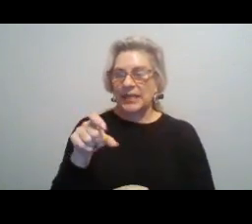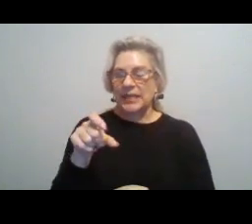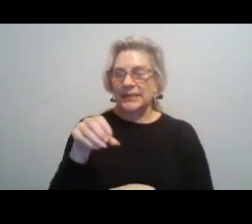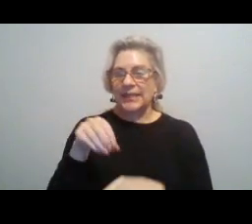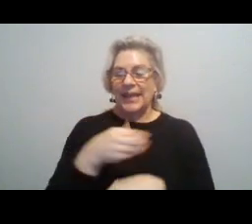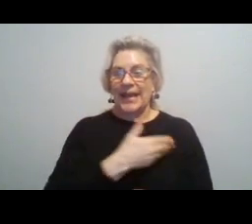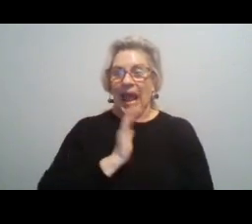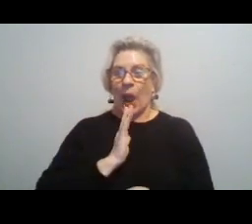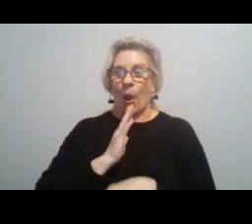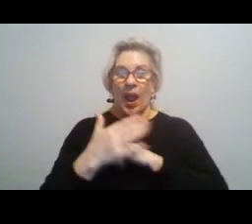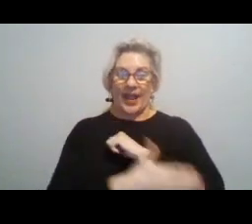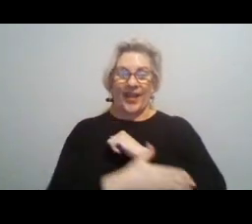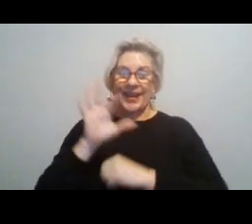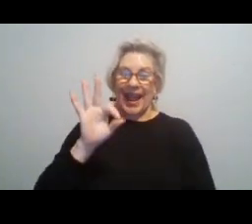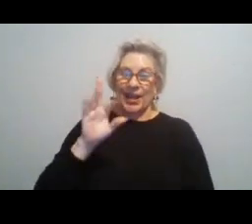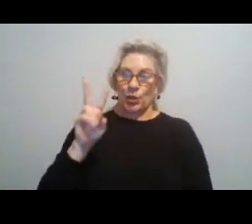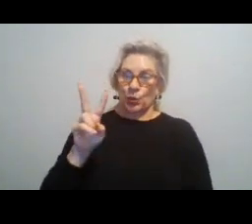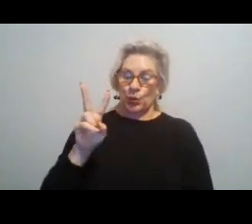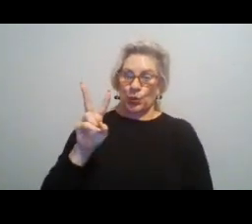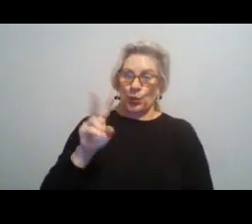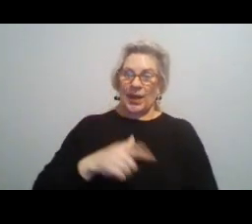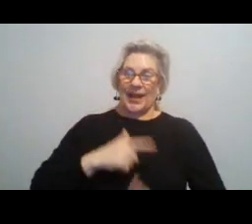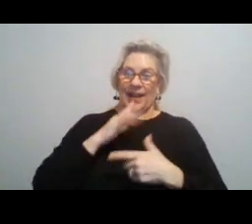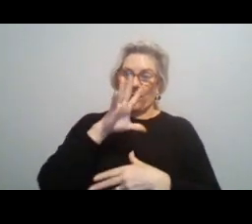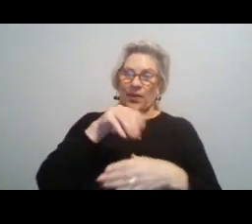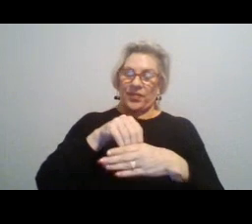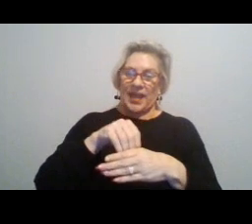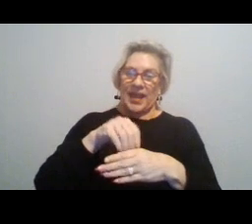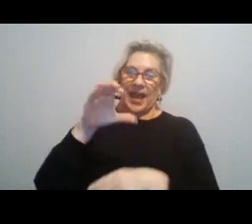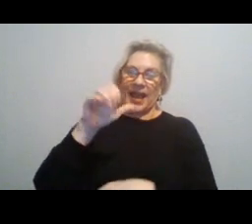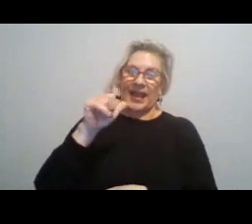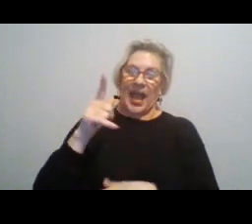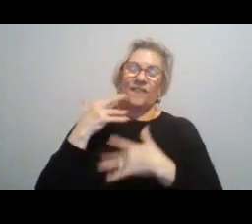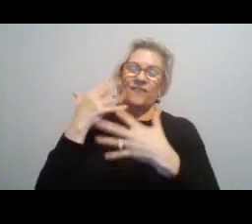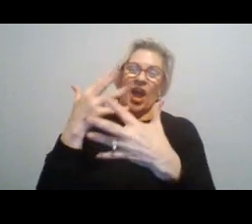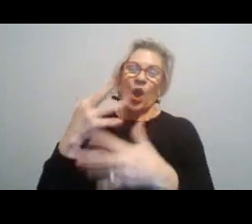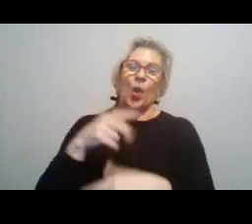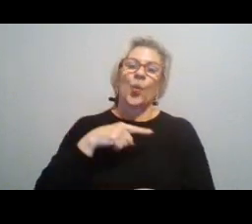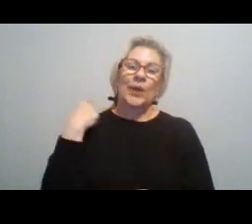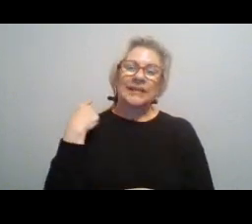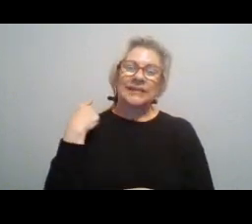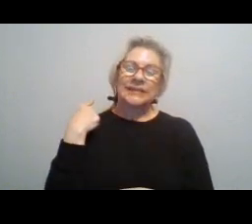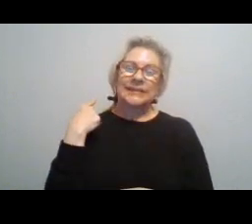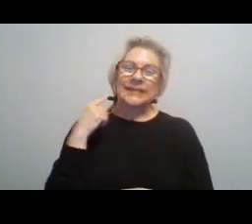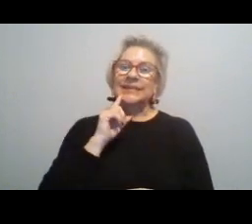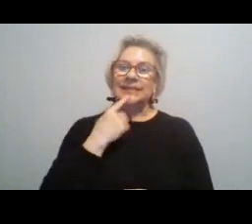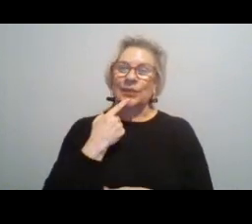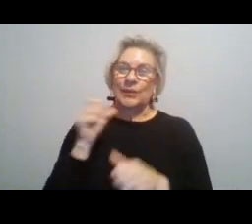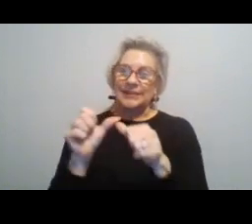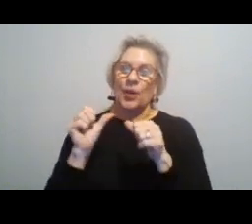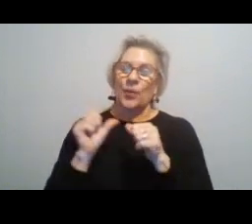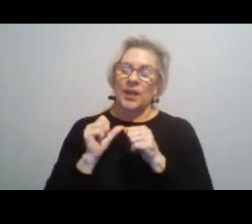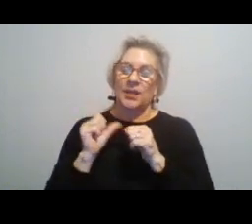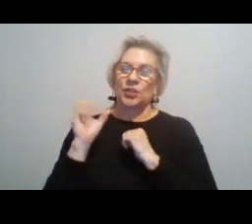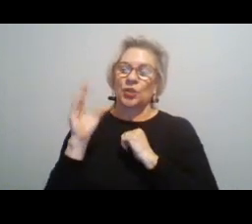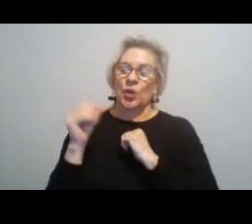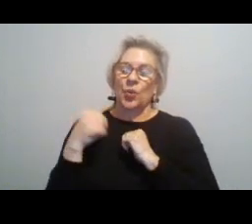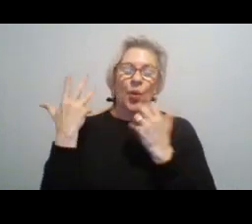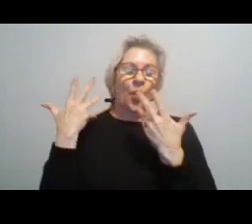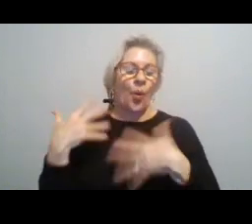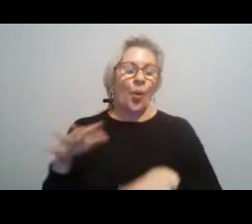county, 92% of our county residents live within a CAL FIRE high wildfire risk severity zone. So we've already